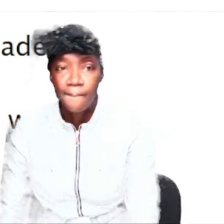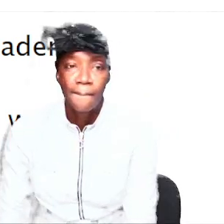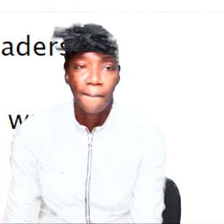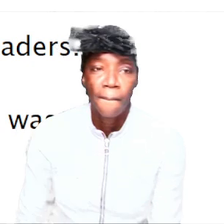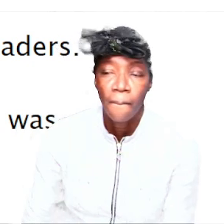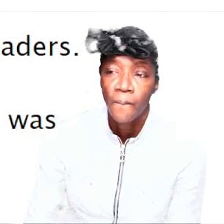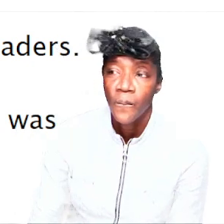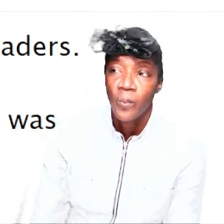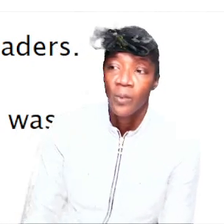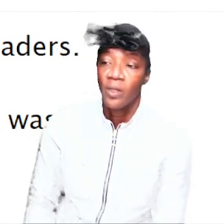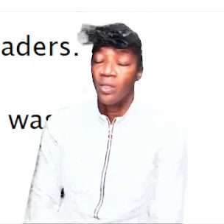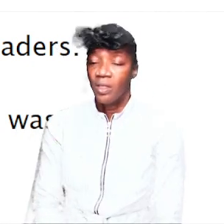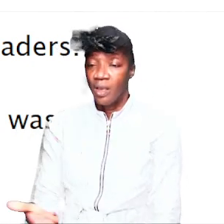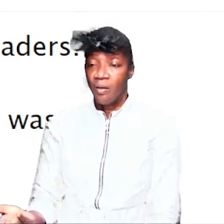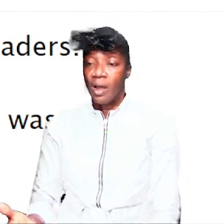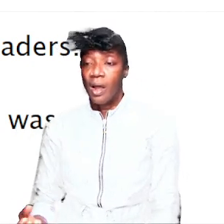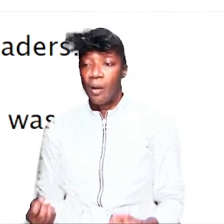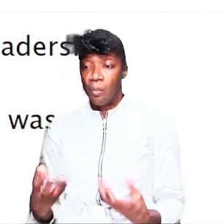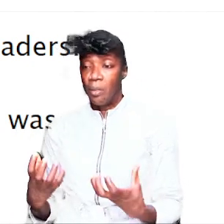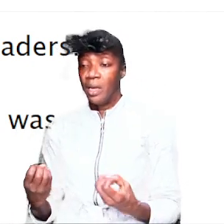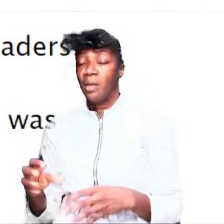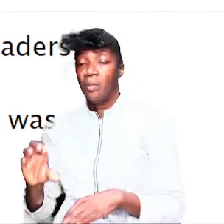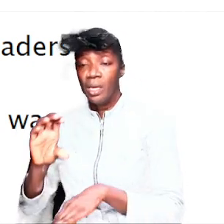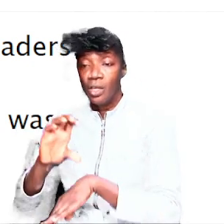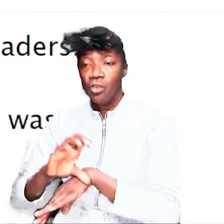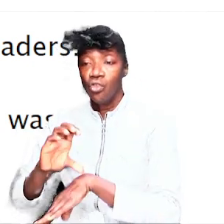so-called churches, many,